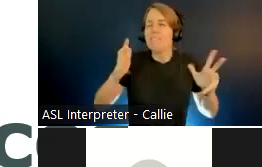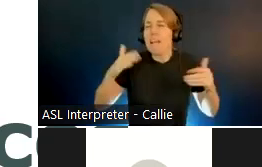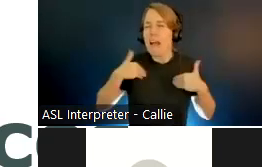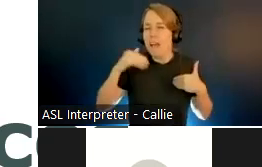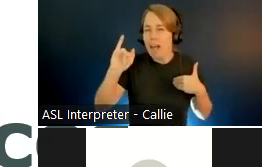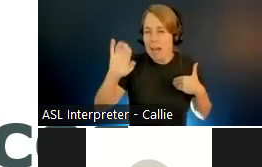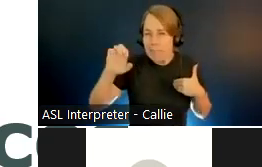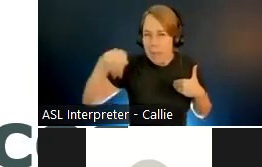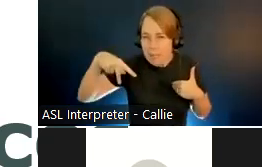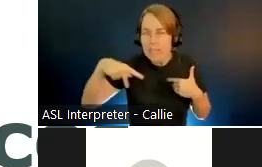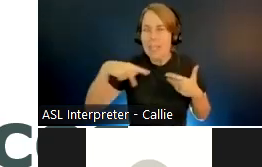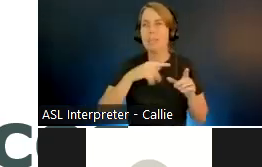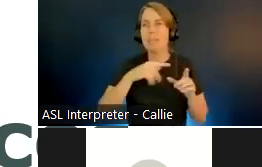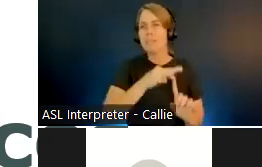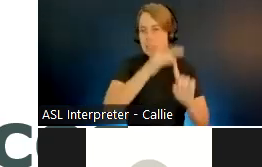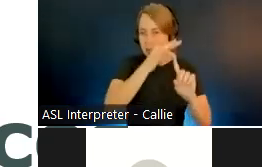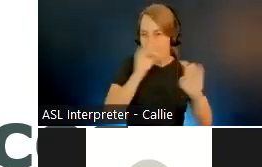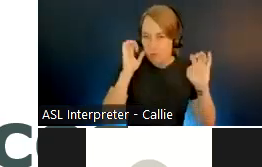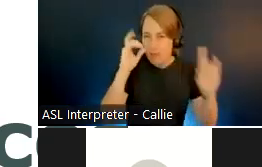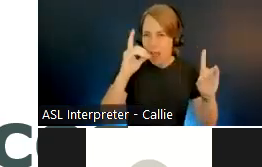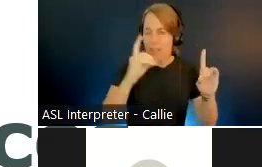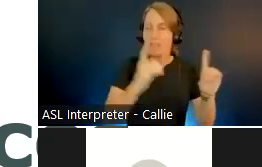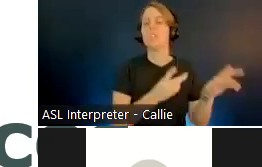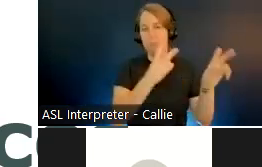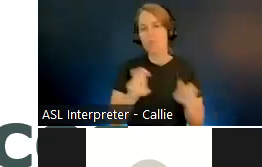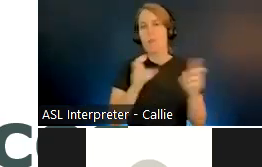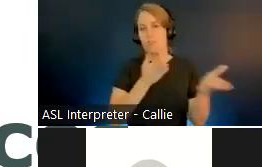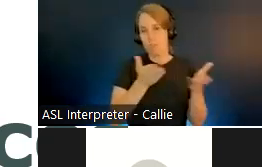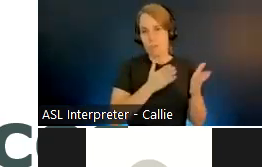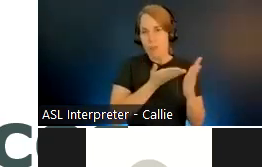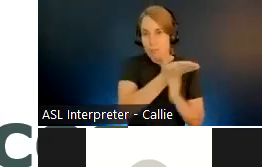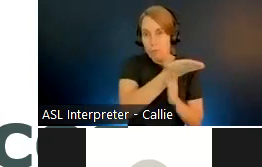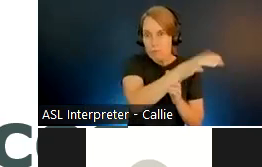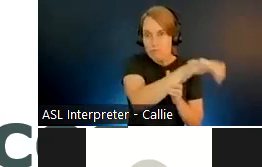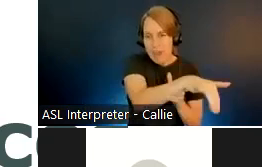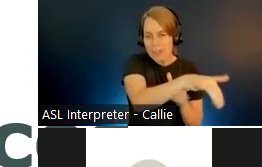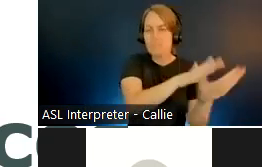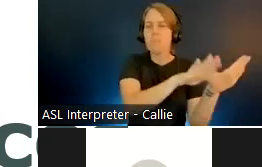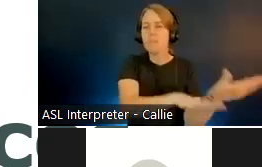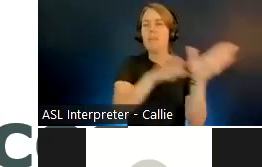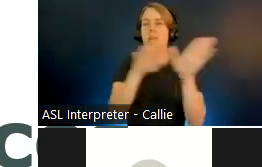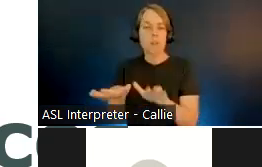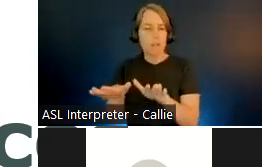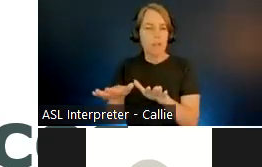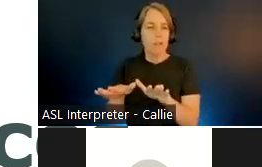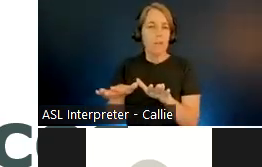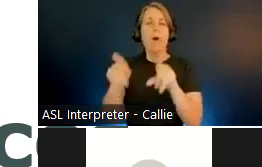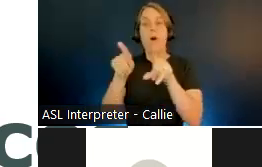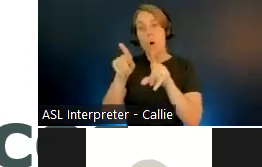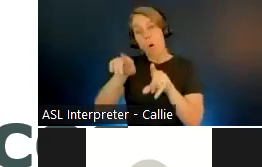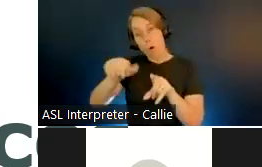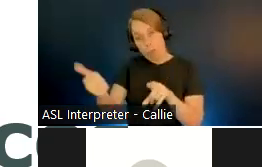services, or they're an individual with a disability as that is defined in Section 504 of